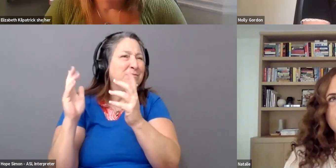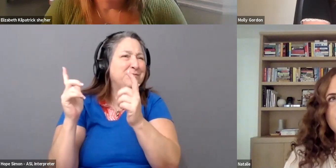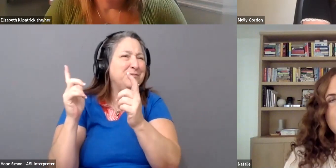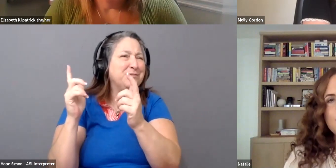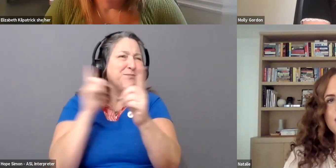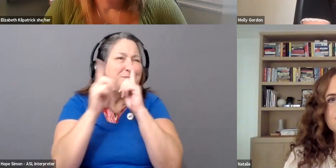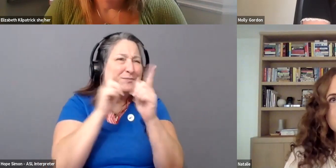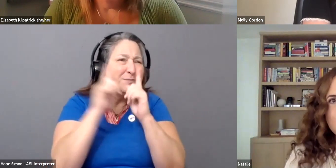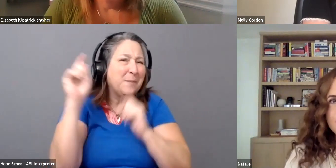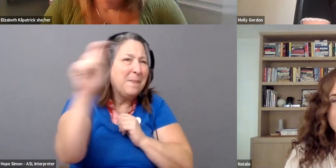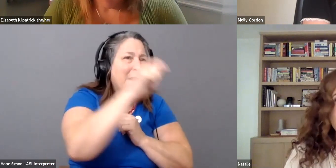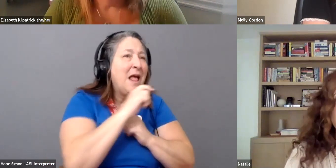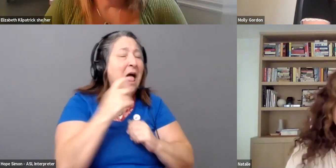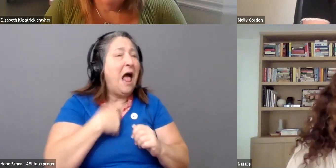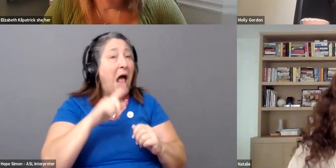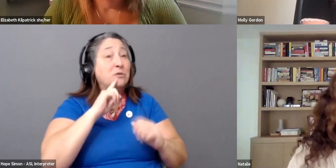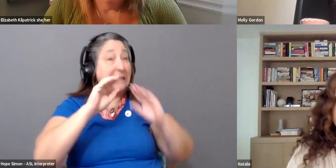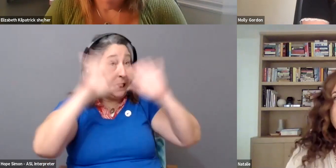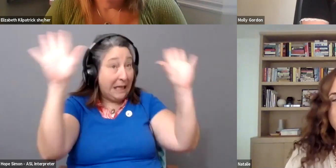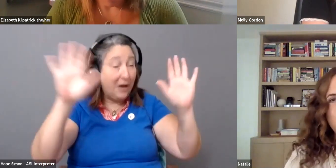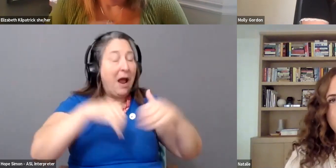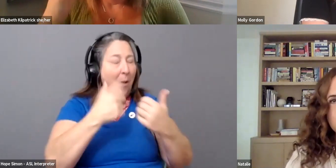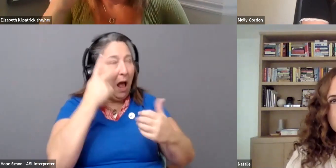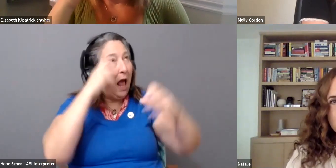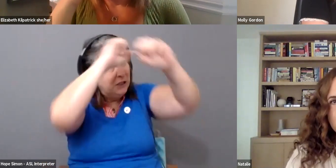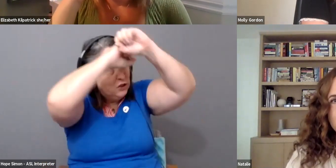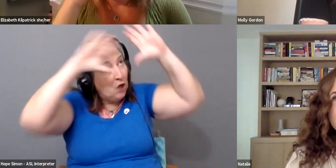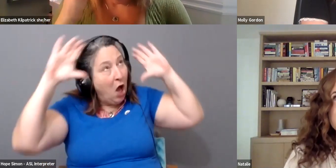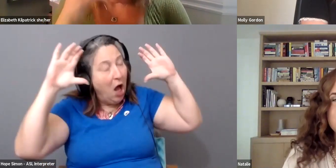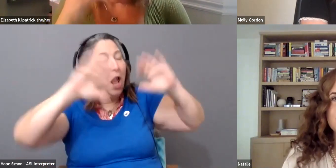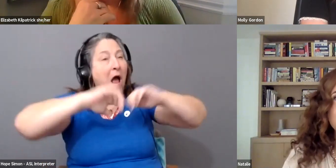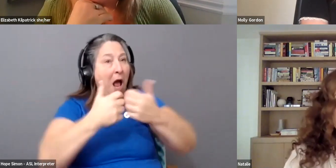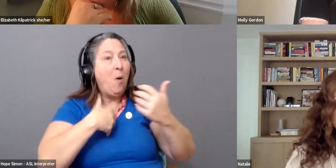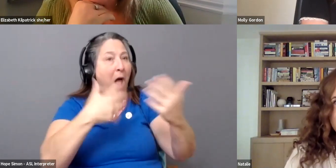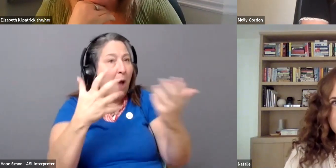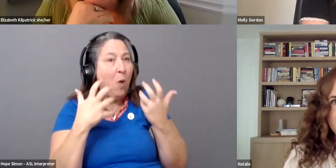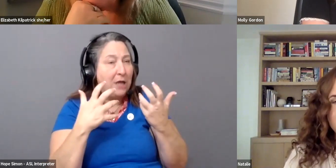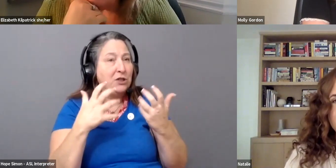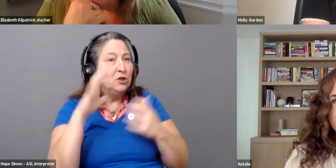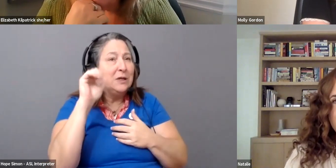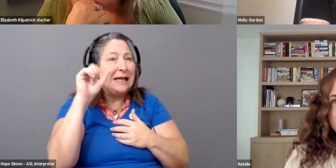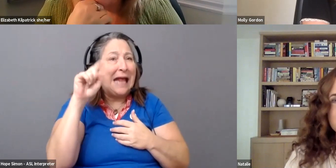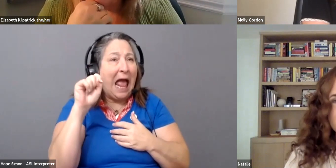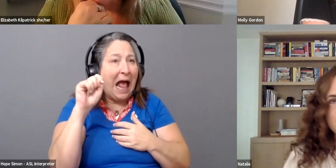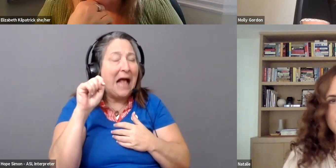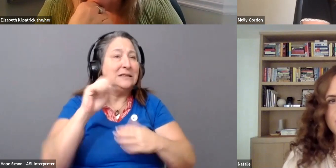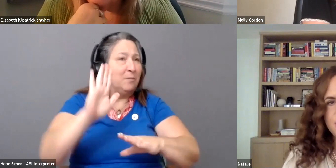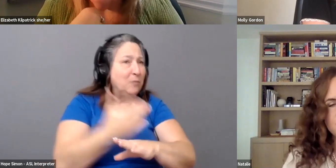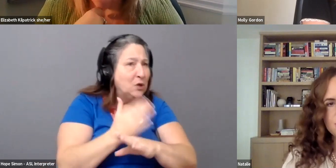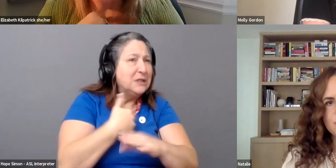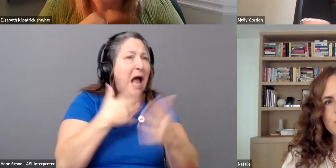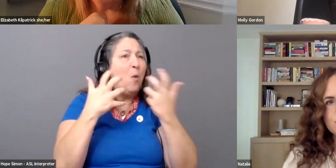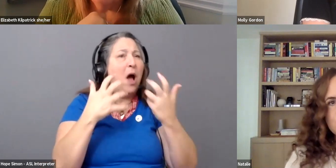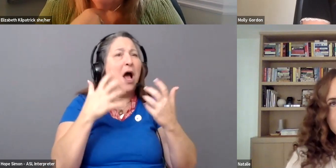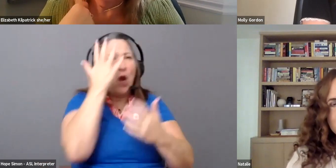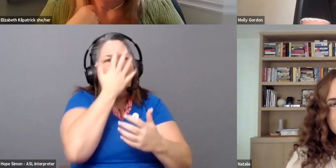about how I saw it and how I wanted to cast it, and the music and the look and all this stuff, and just that had come